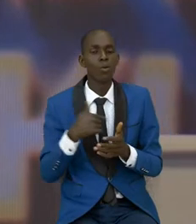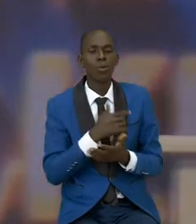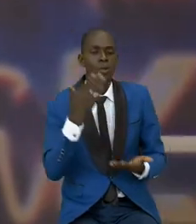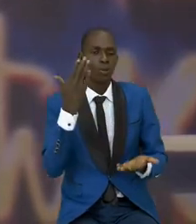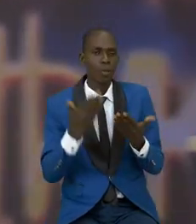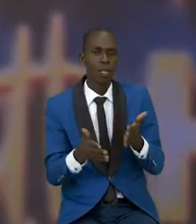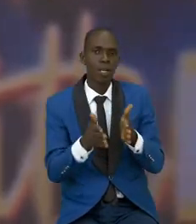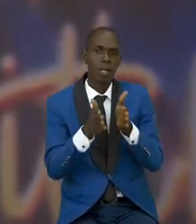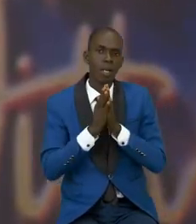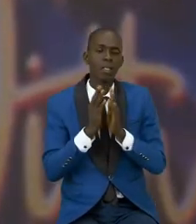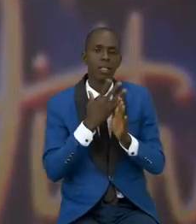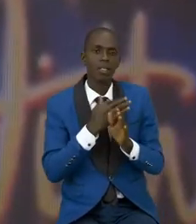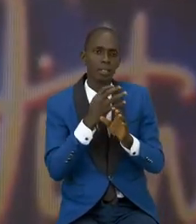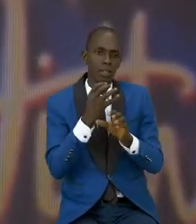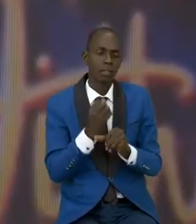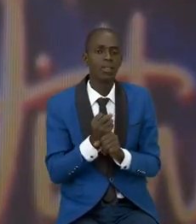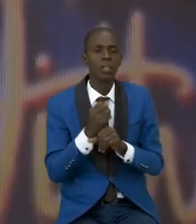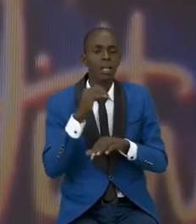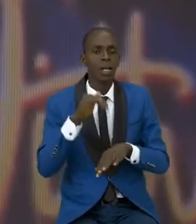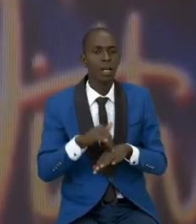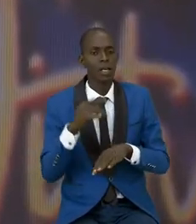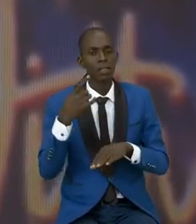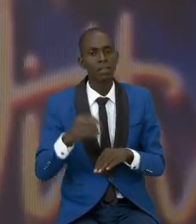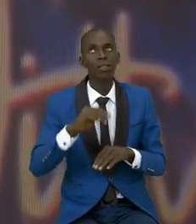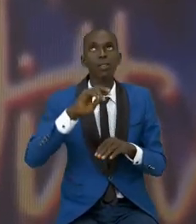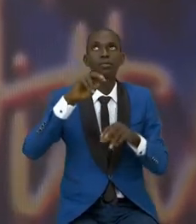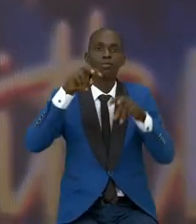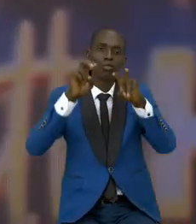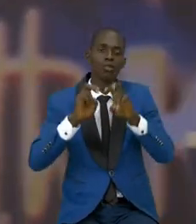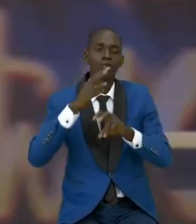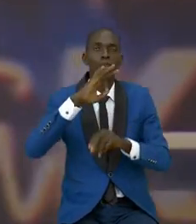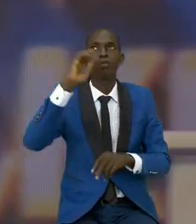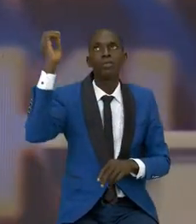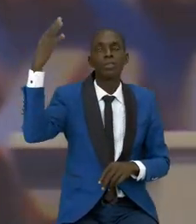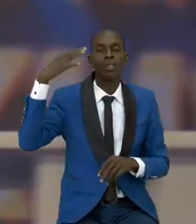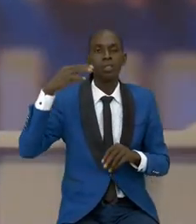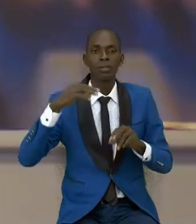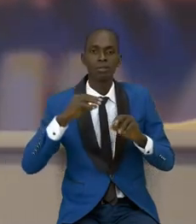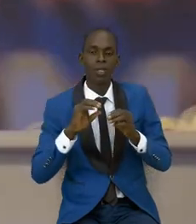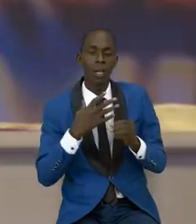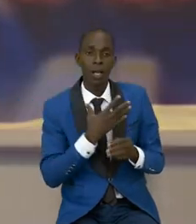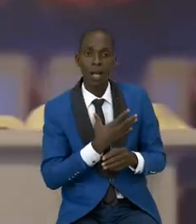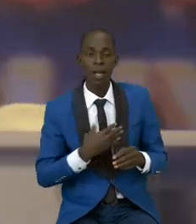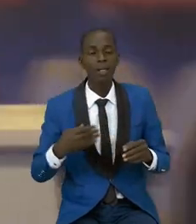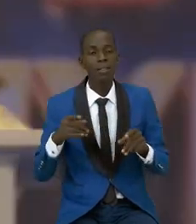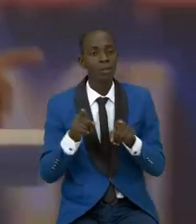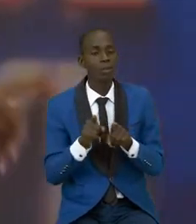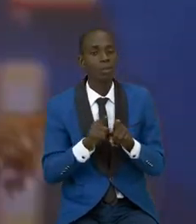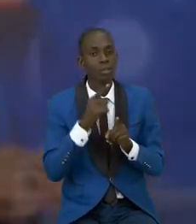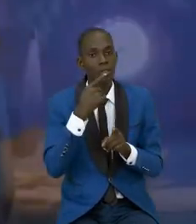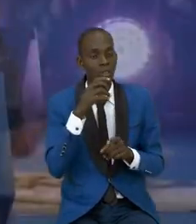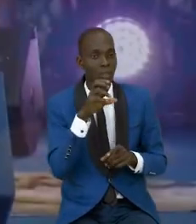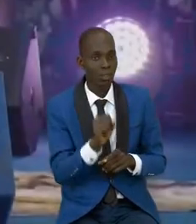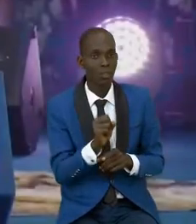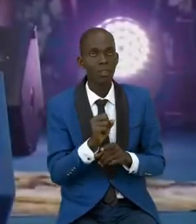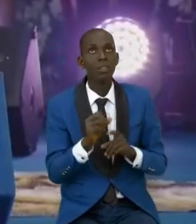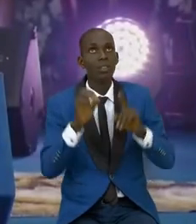the throne of grace. Grace is the key. And then he says, he